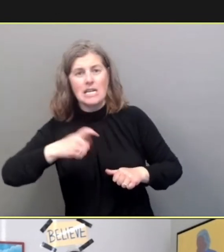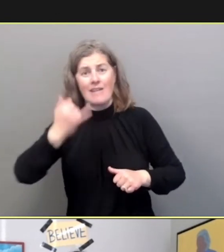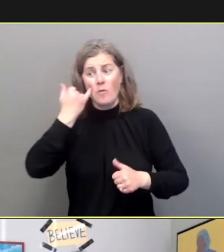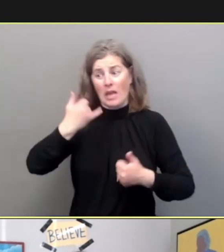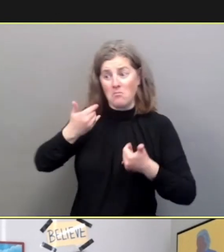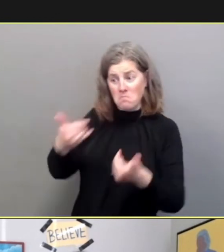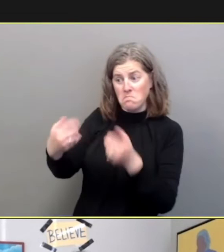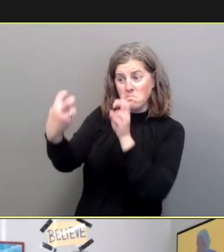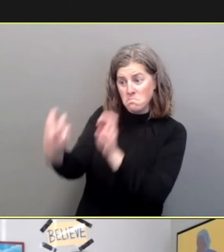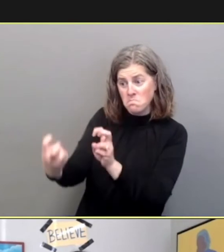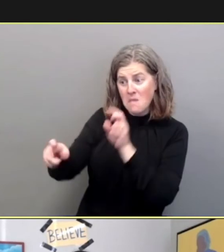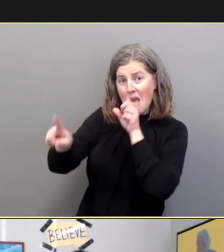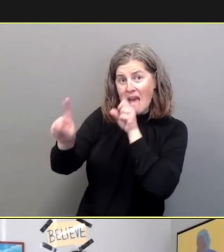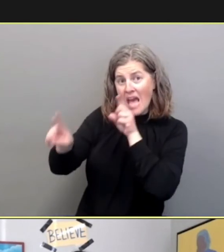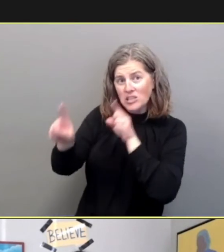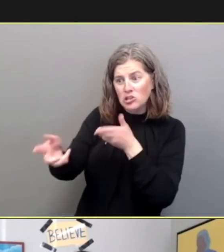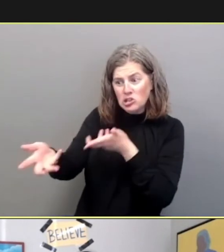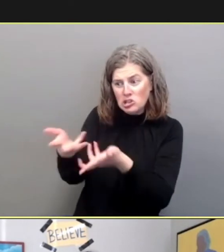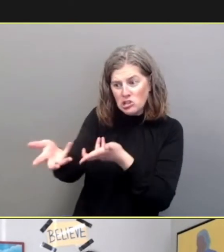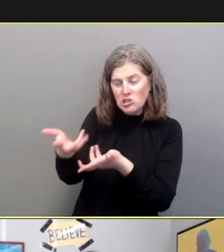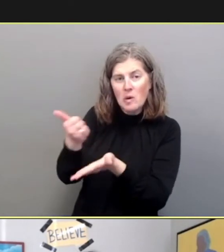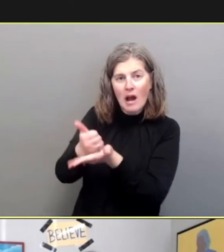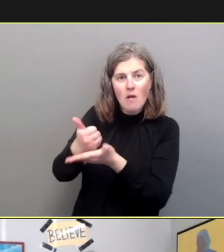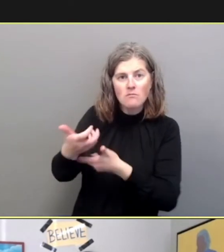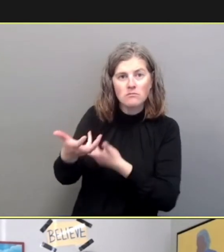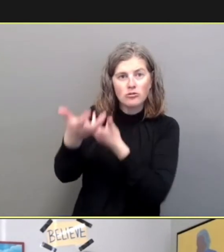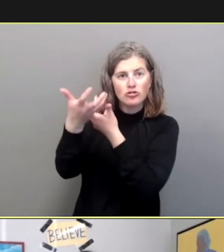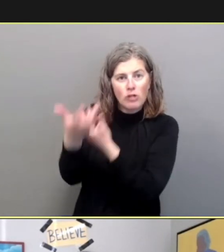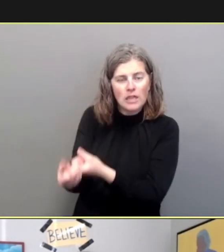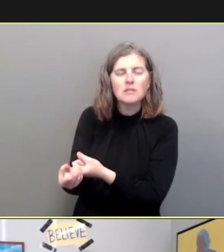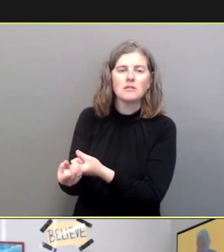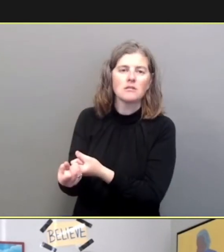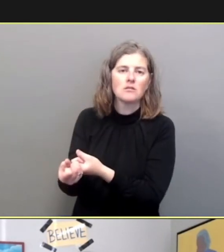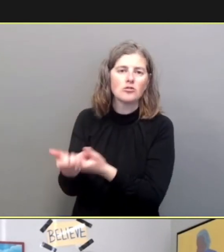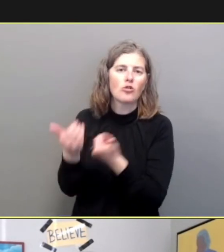questions and build their confidence for the vaccine.